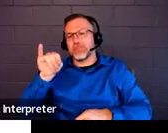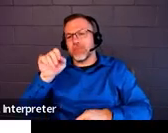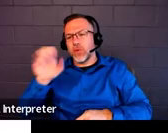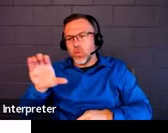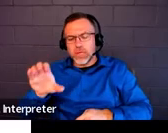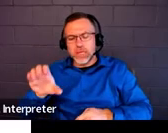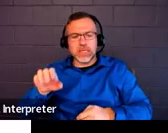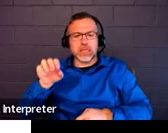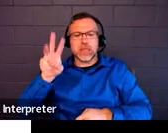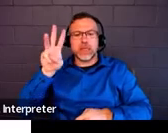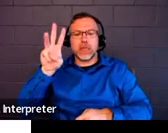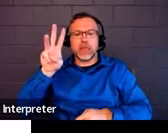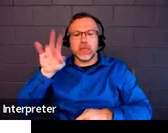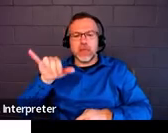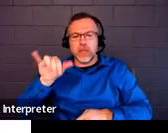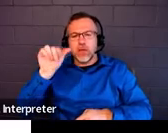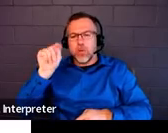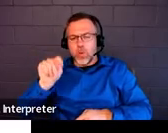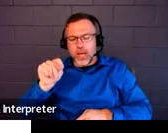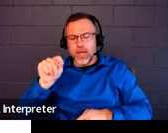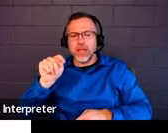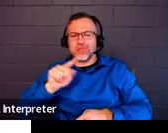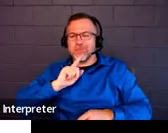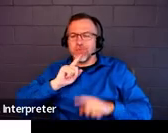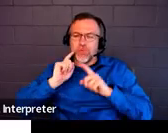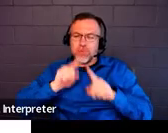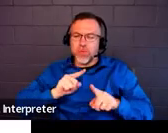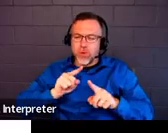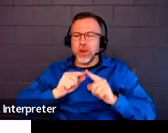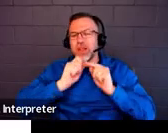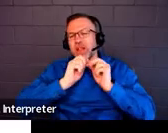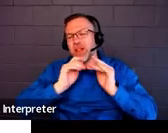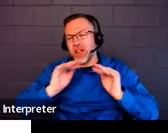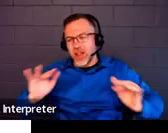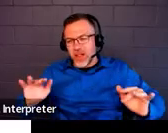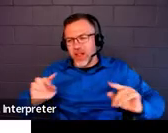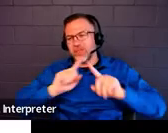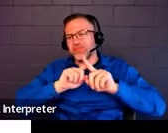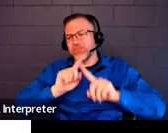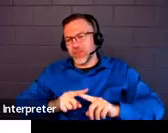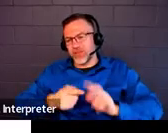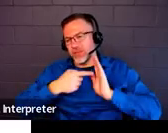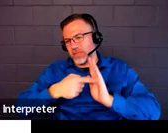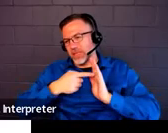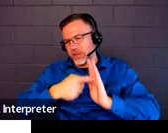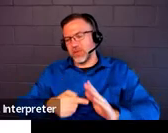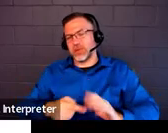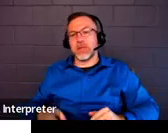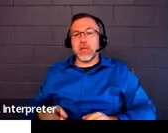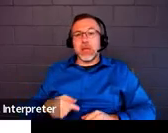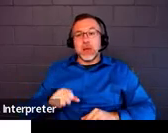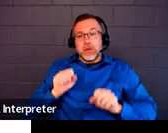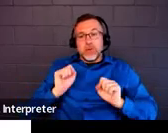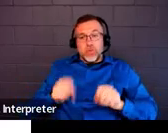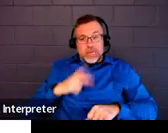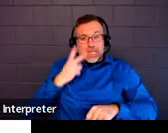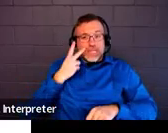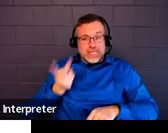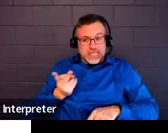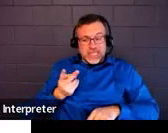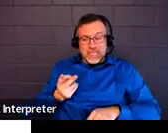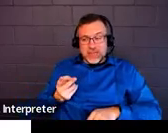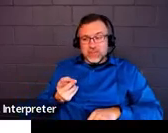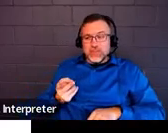Vineland, for example, adaptive behavior assessment. So those are just some examples, but you can see that